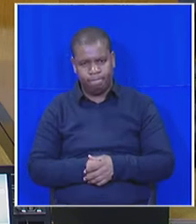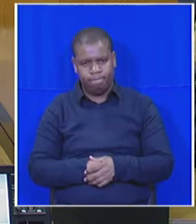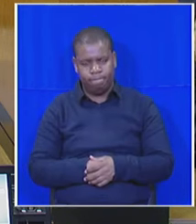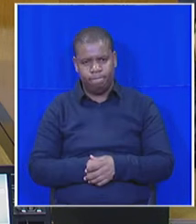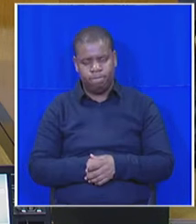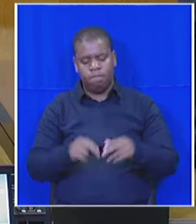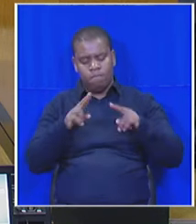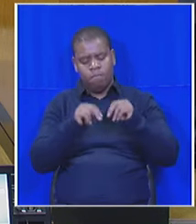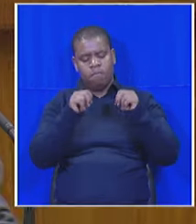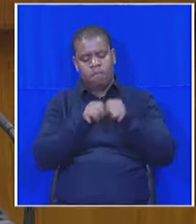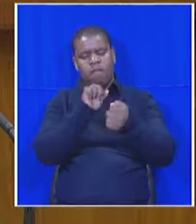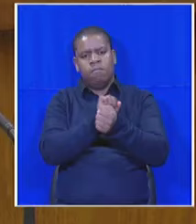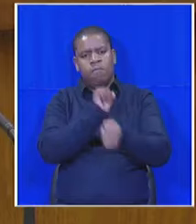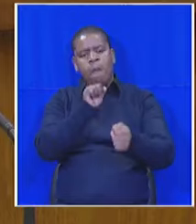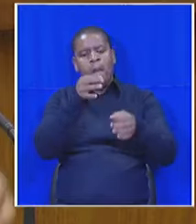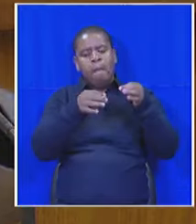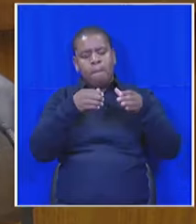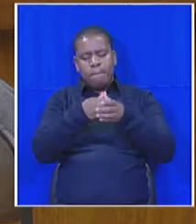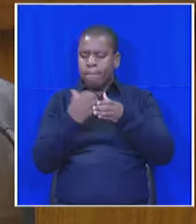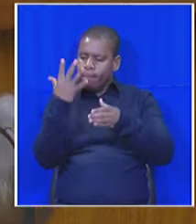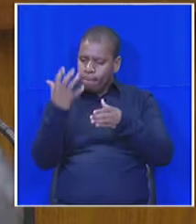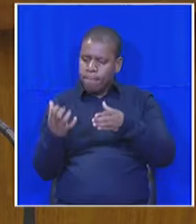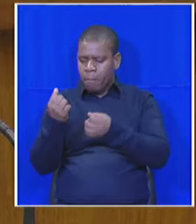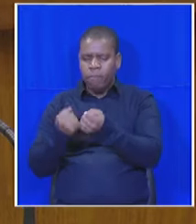The National Freedom Party supports this budget vote.